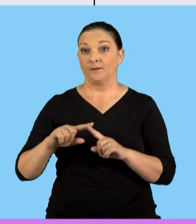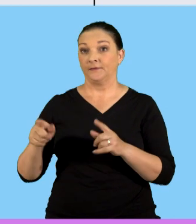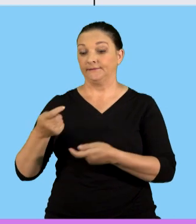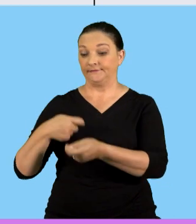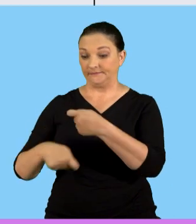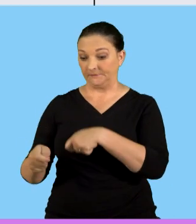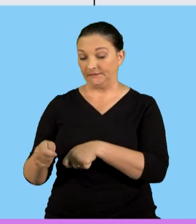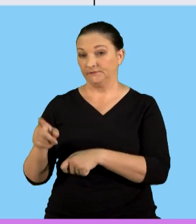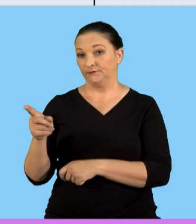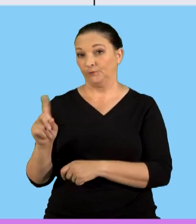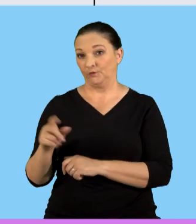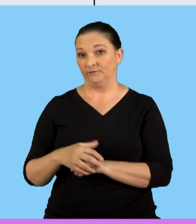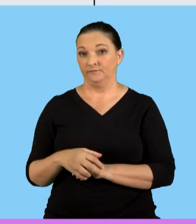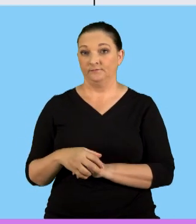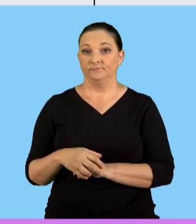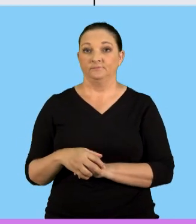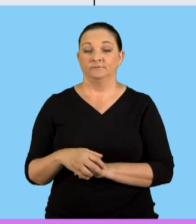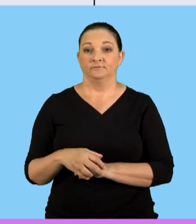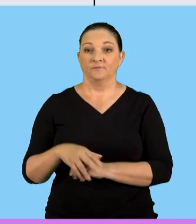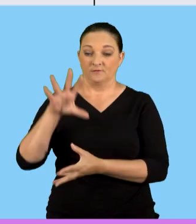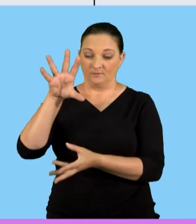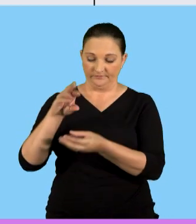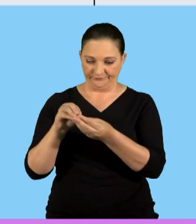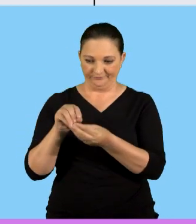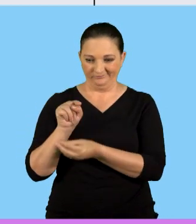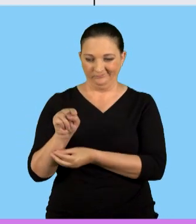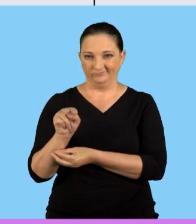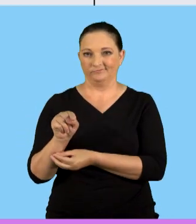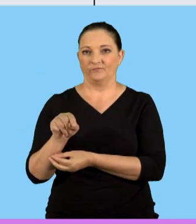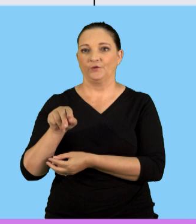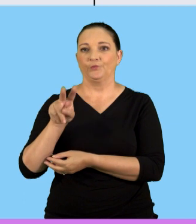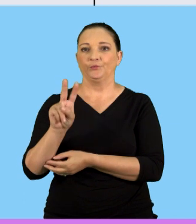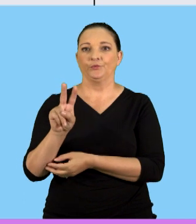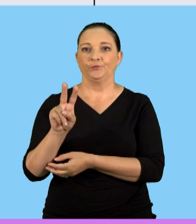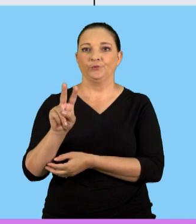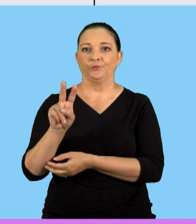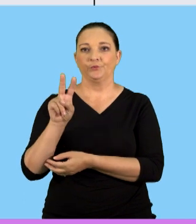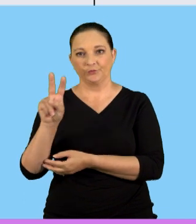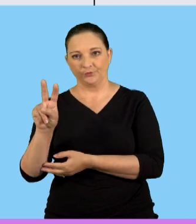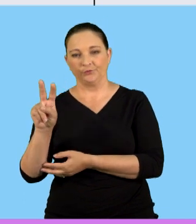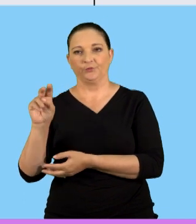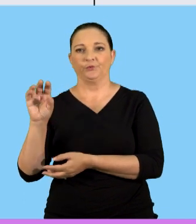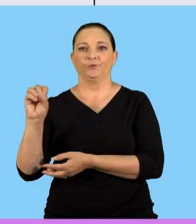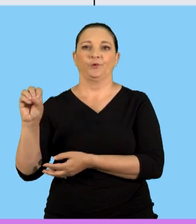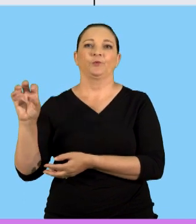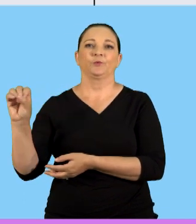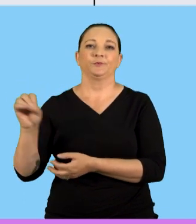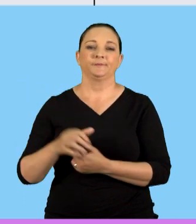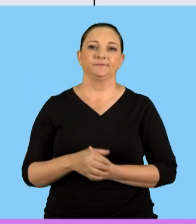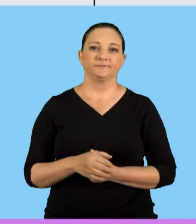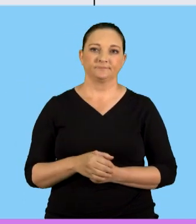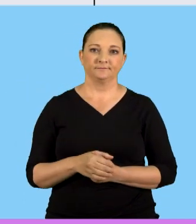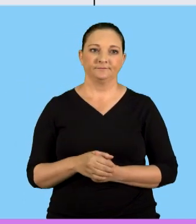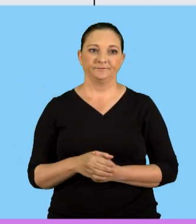The total expenses that she has, once we add all that up, is 2,200 Rand.